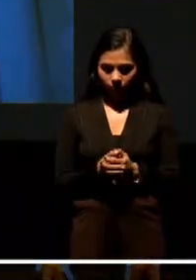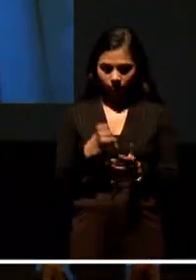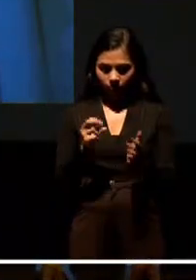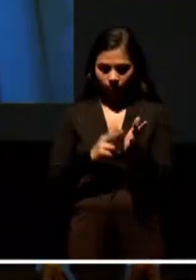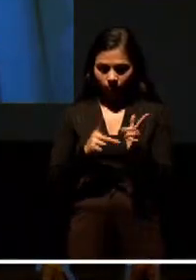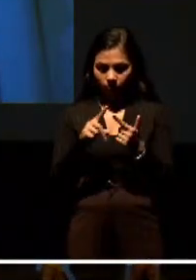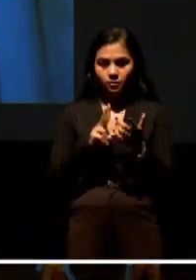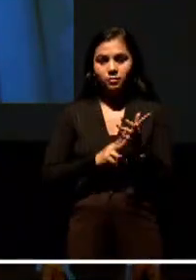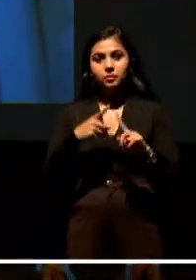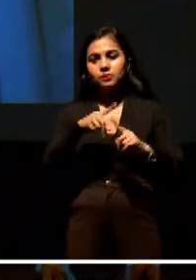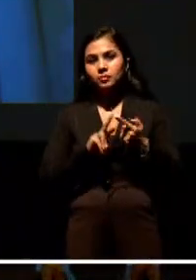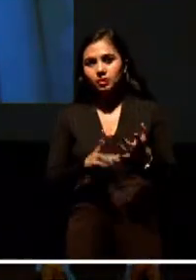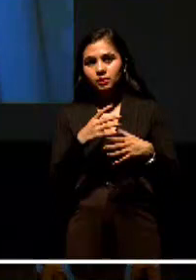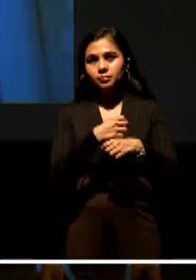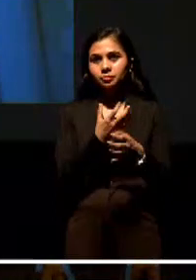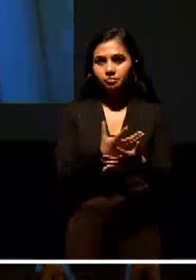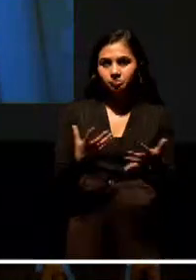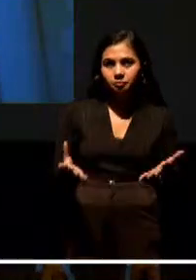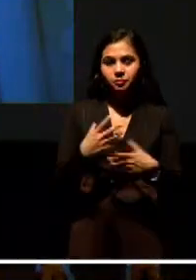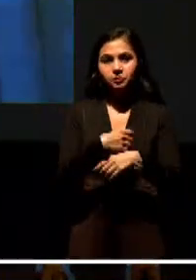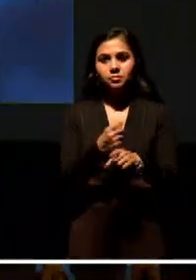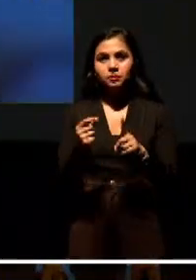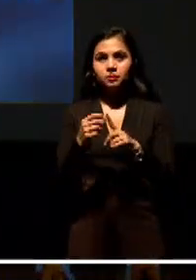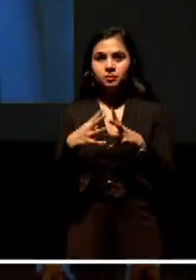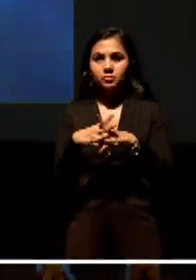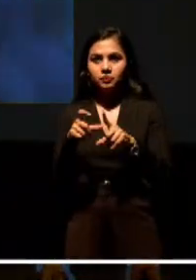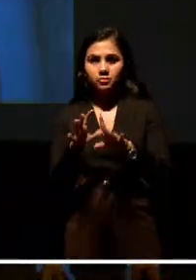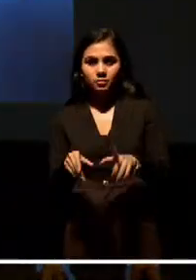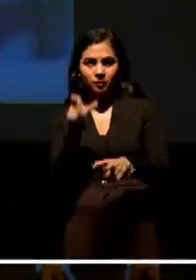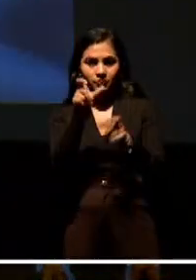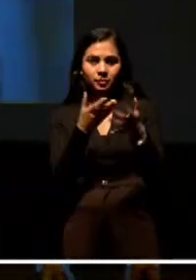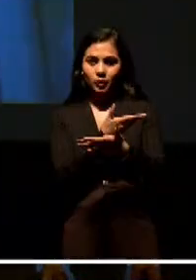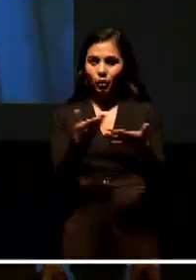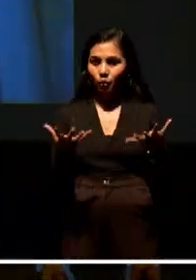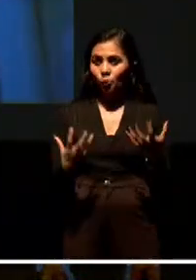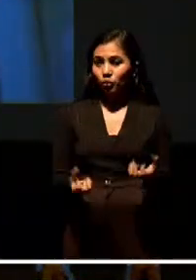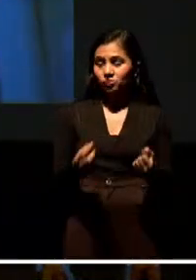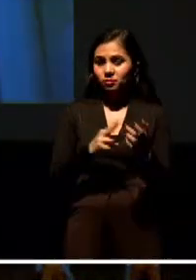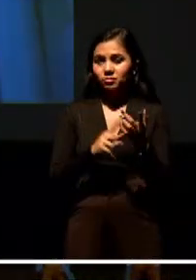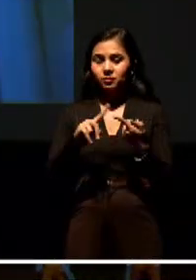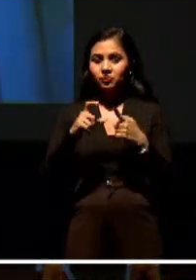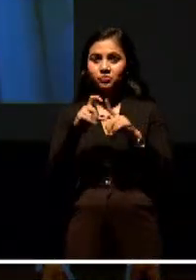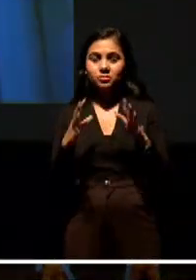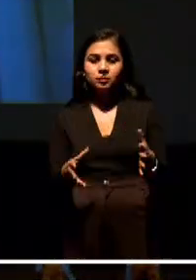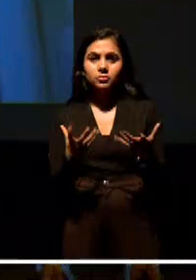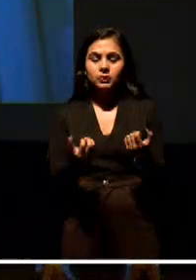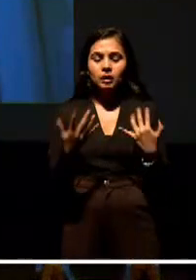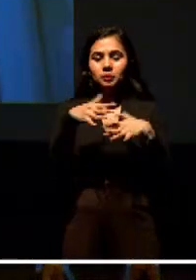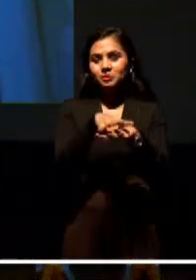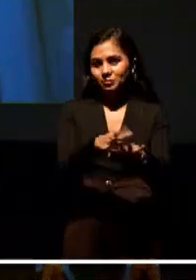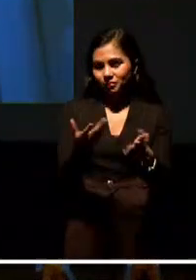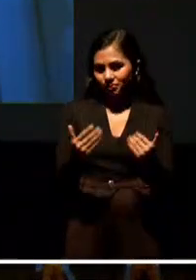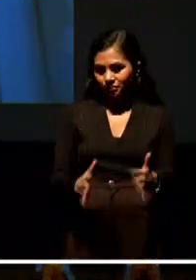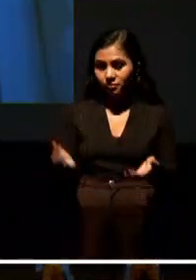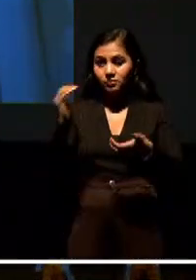and materials. So our PWD, even children with special needs, can be included into the mainstream. So this is a new